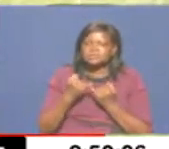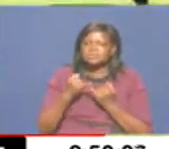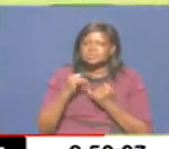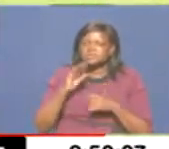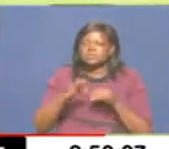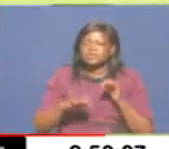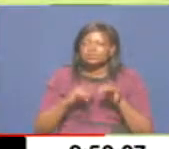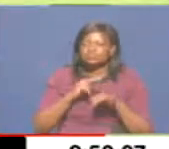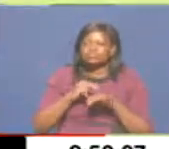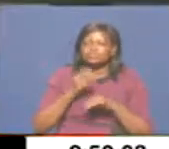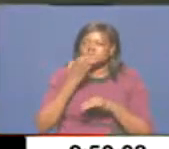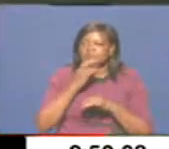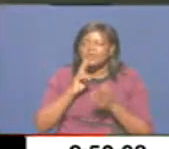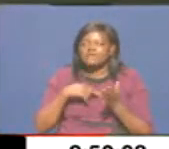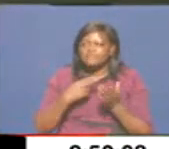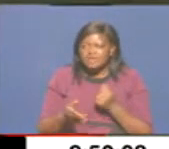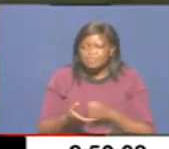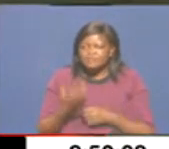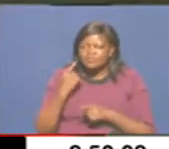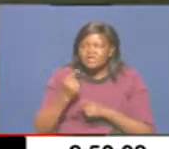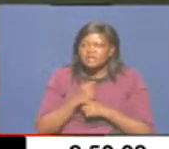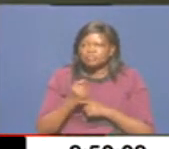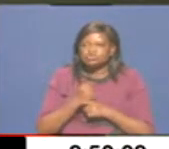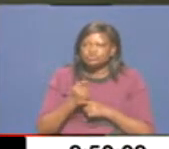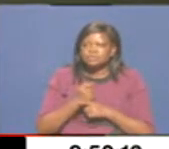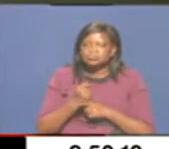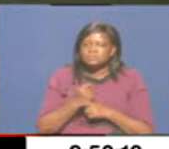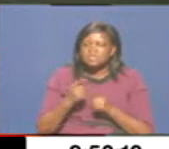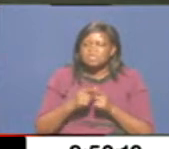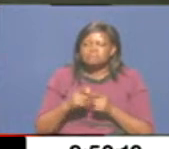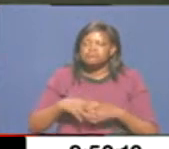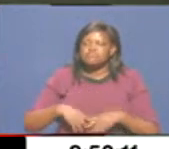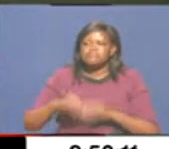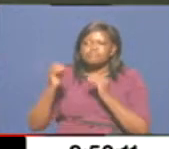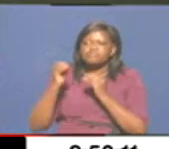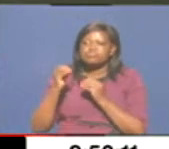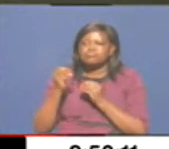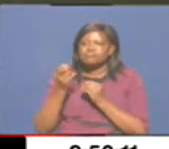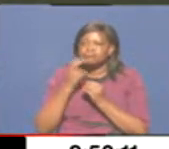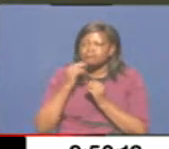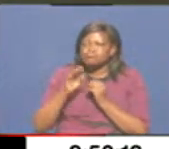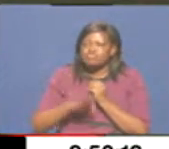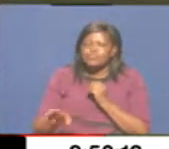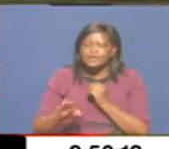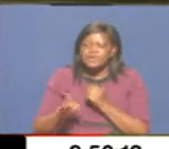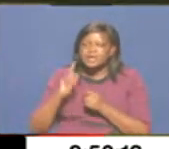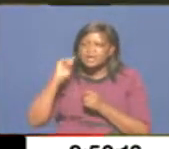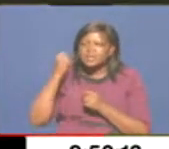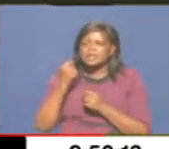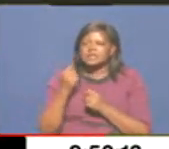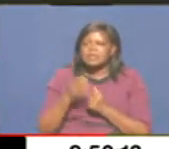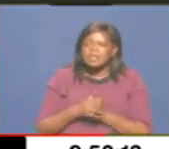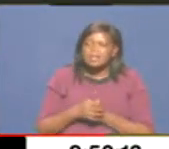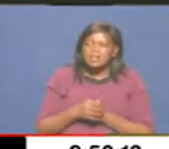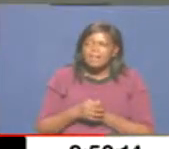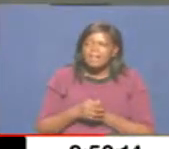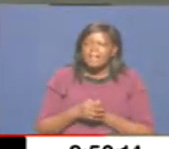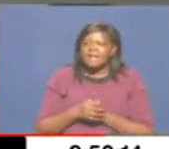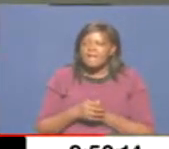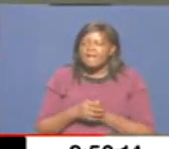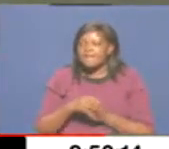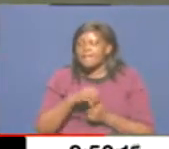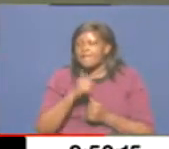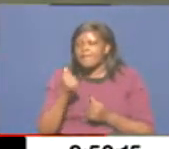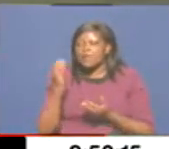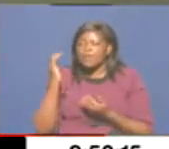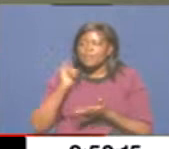held their final training session Monday before their departure Tuesday morning ahead of the crucial tie. Kenyan international Eugene Asike is optimistic the